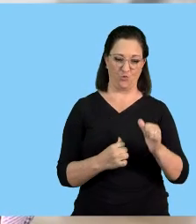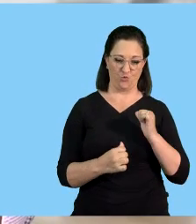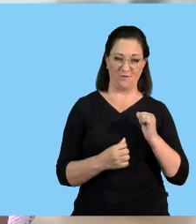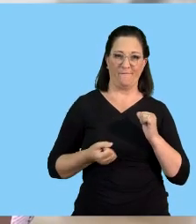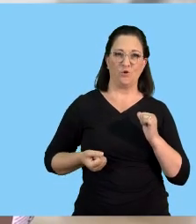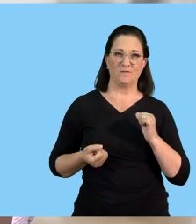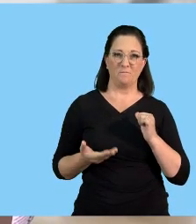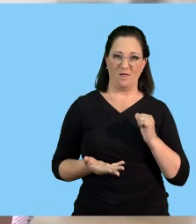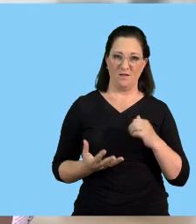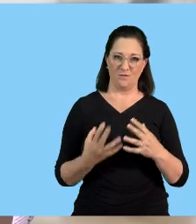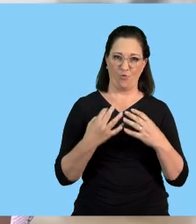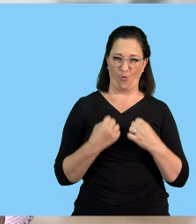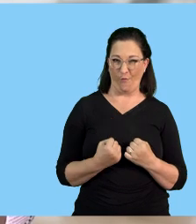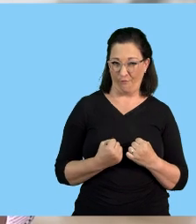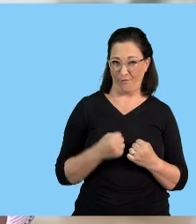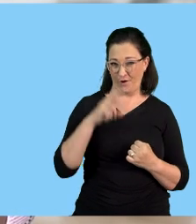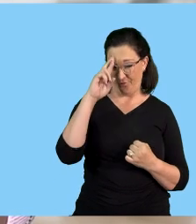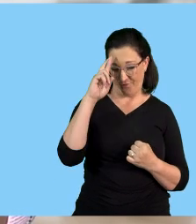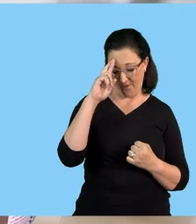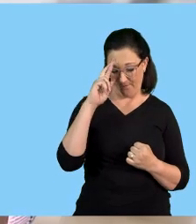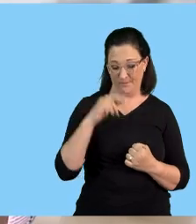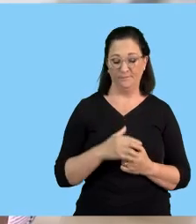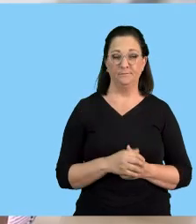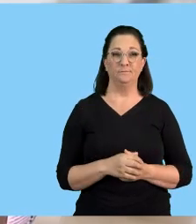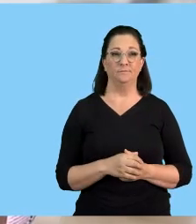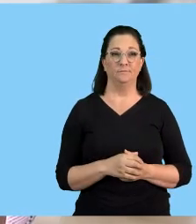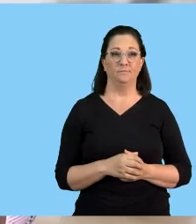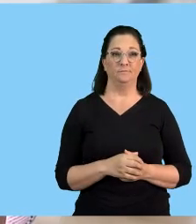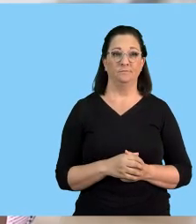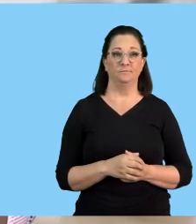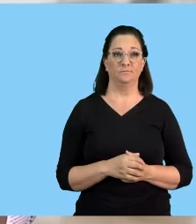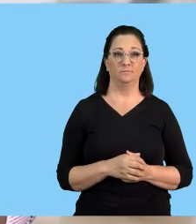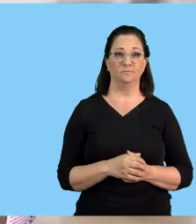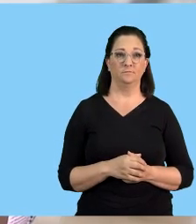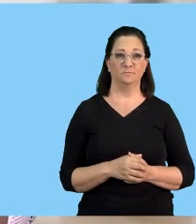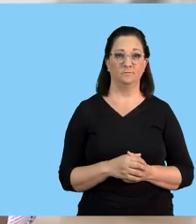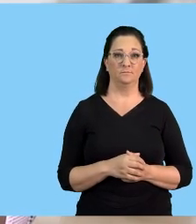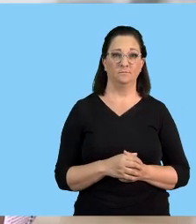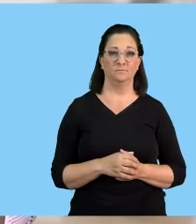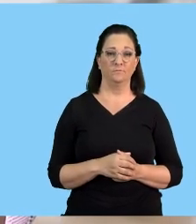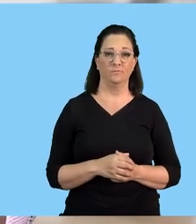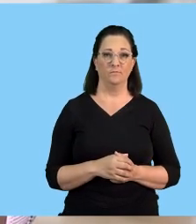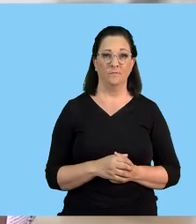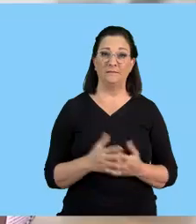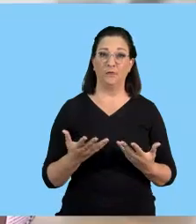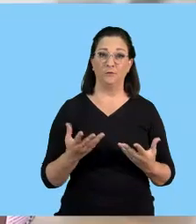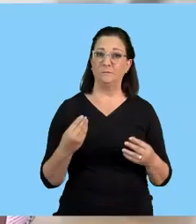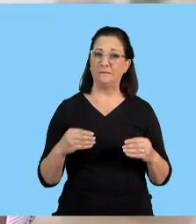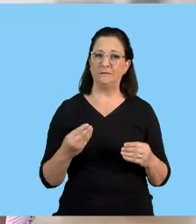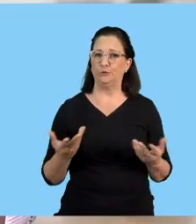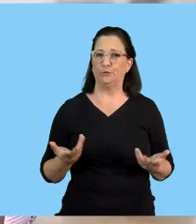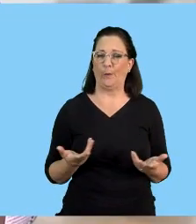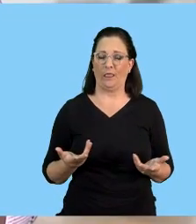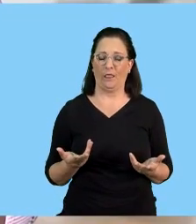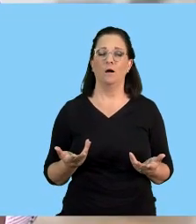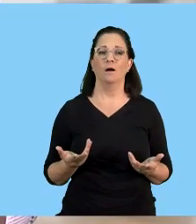strategy. Remember, what does backward integration strategy means? We are taking over the suppliers. So depending on where we are as a business.